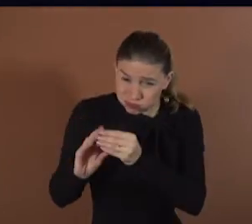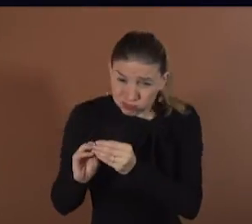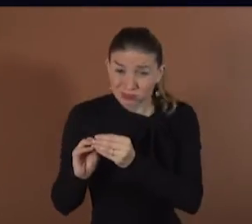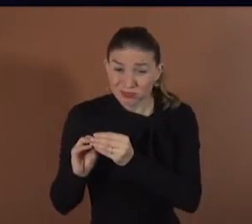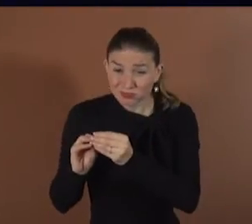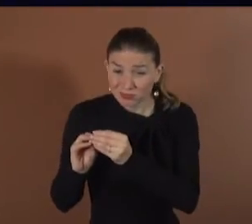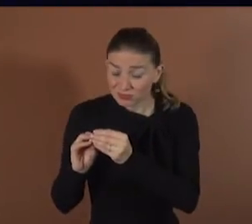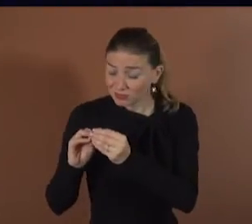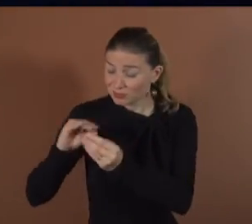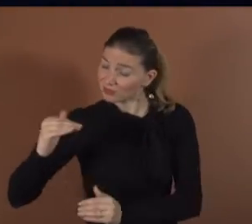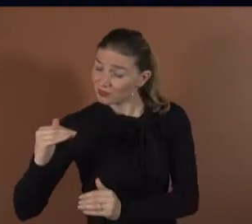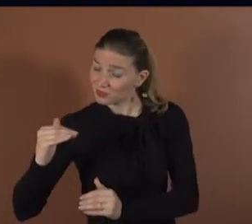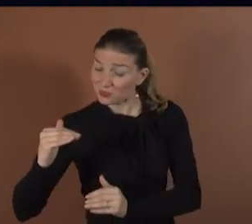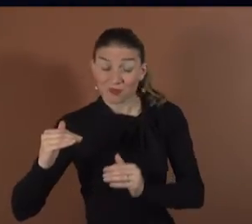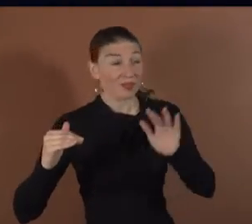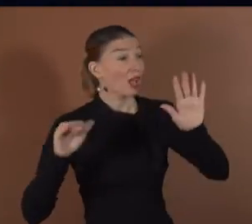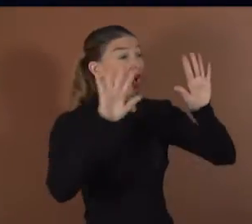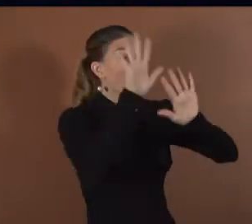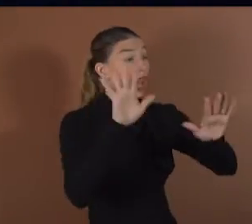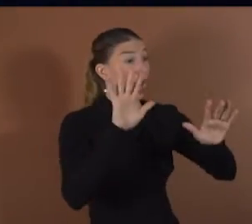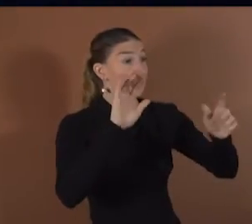bigger than all of that. Why?